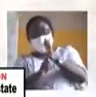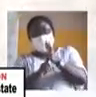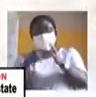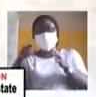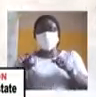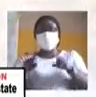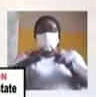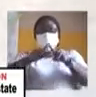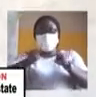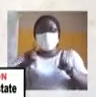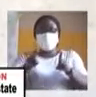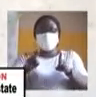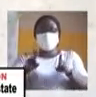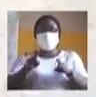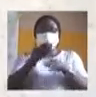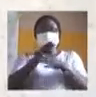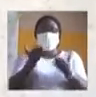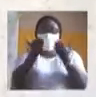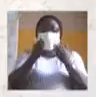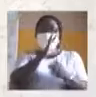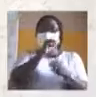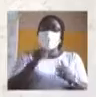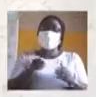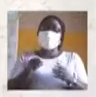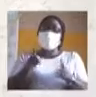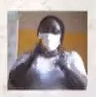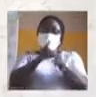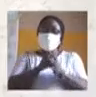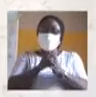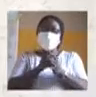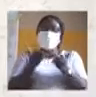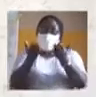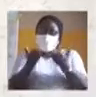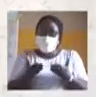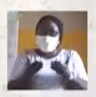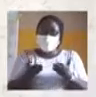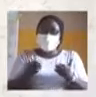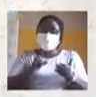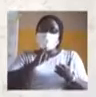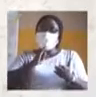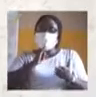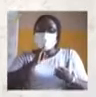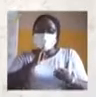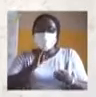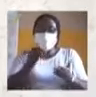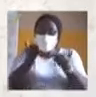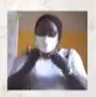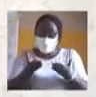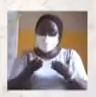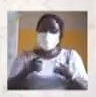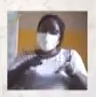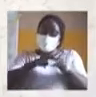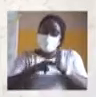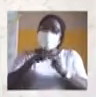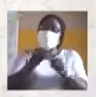is a mere desire by a consumer to purchase a commodity, but not backed up with the ability to pay for it.